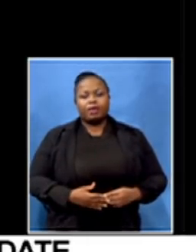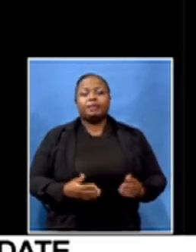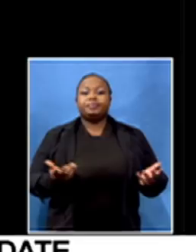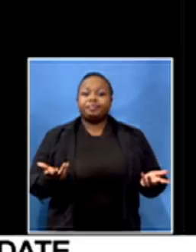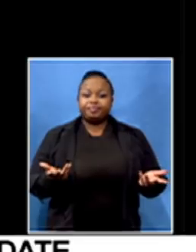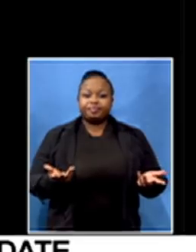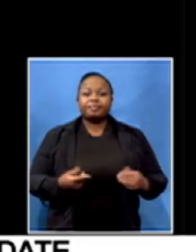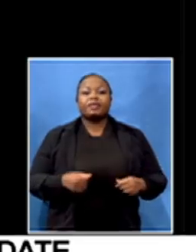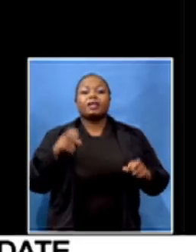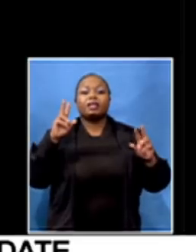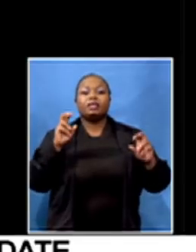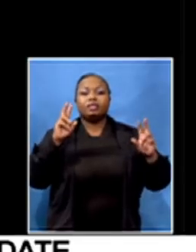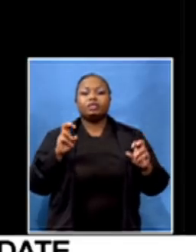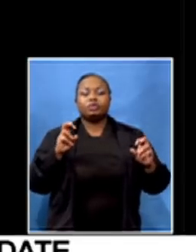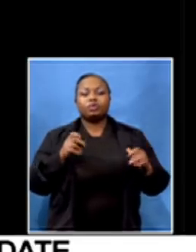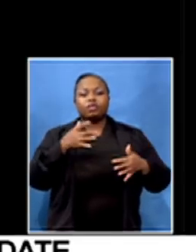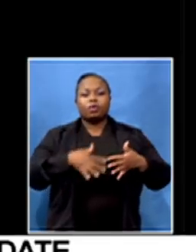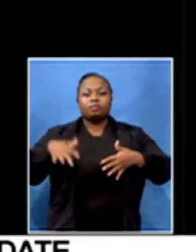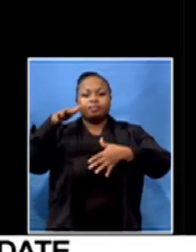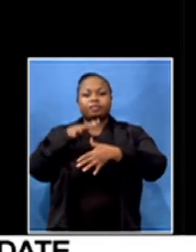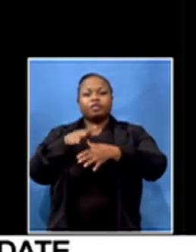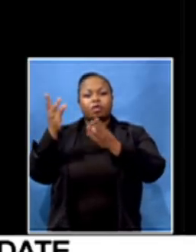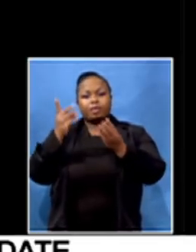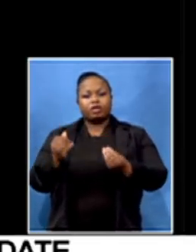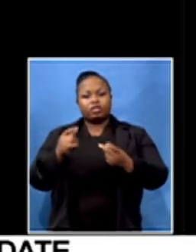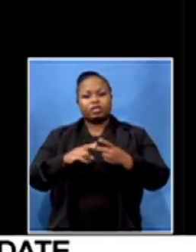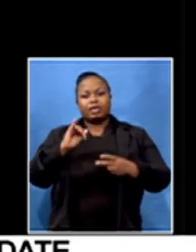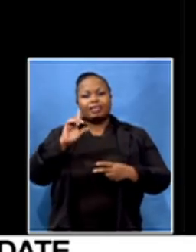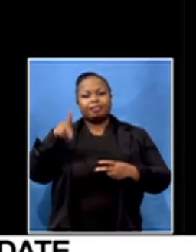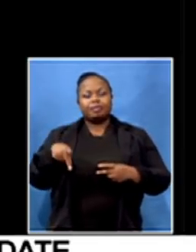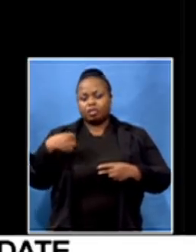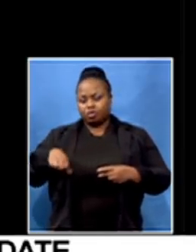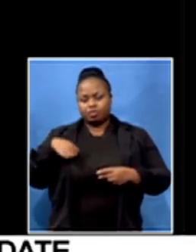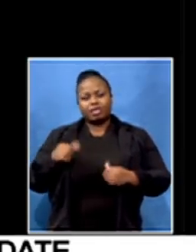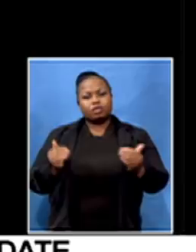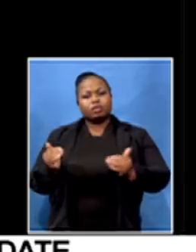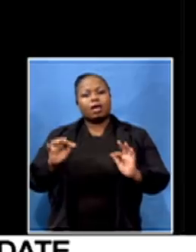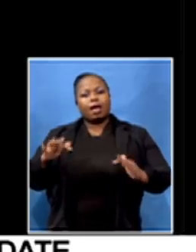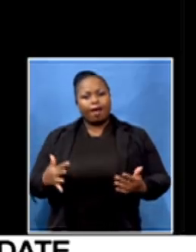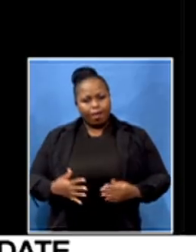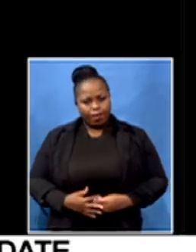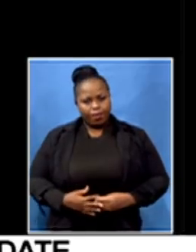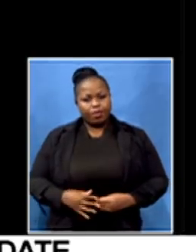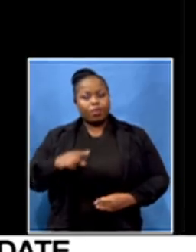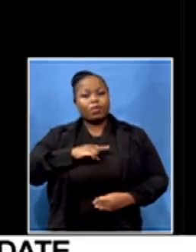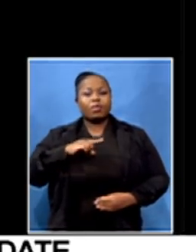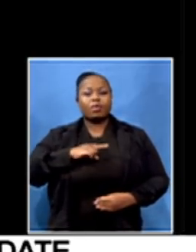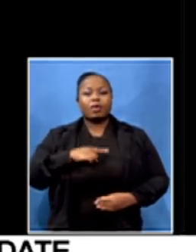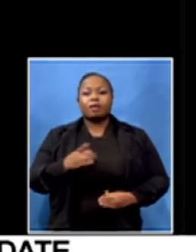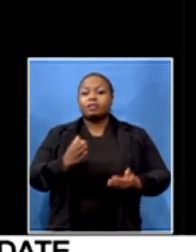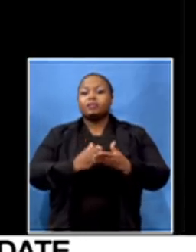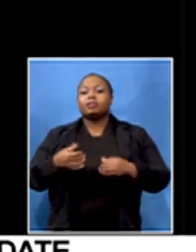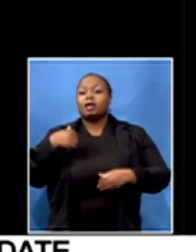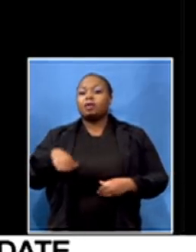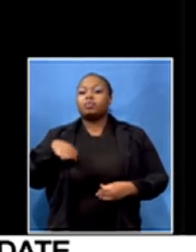going to address the issue of reprioritization of budgets and IDPs in the municipalities, particularly because there are municipalities who